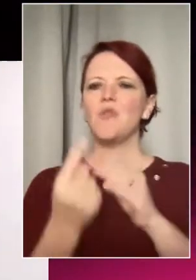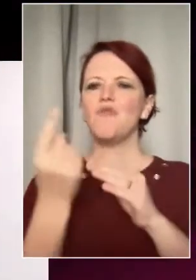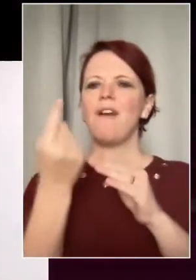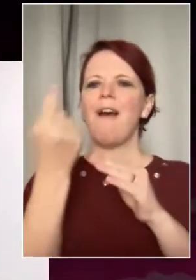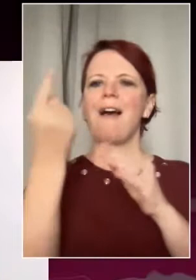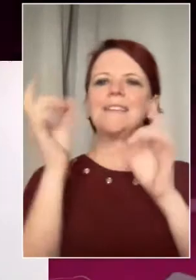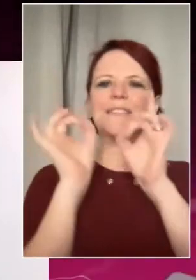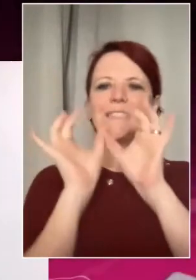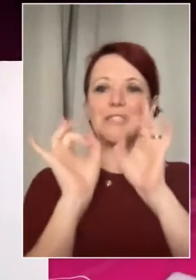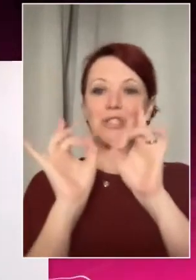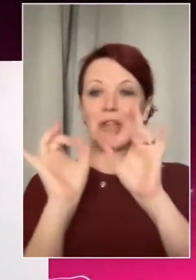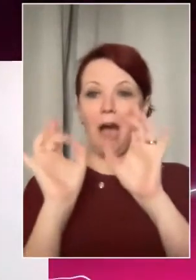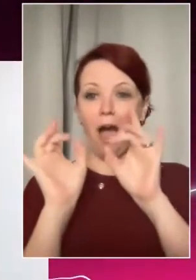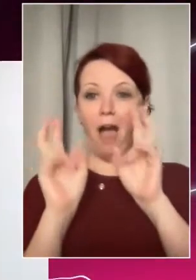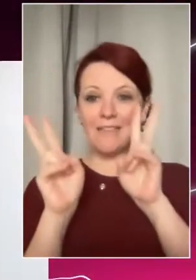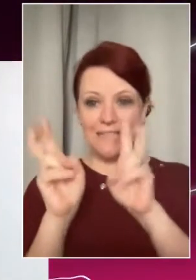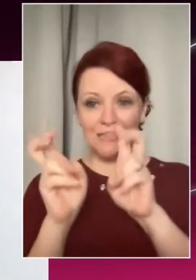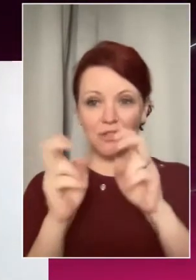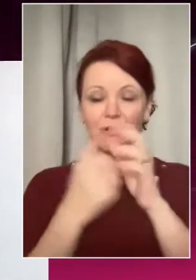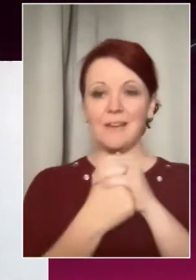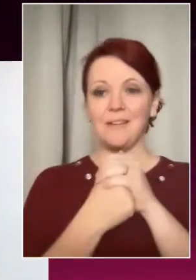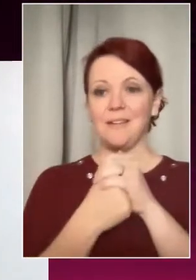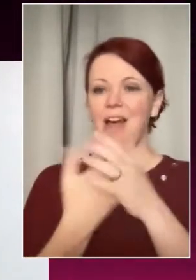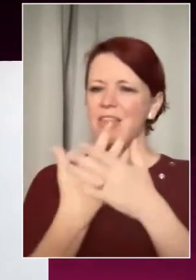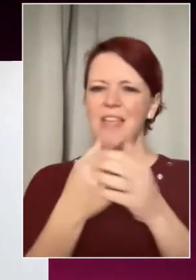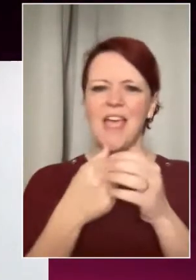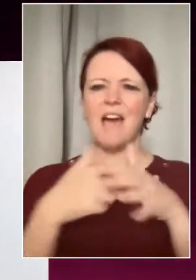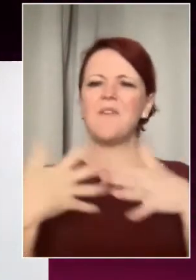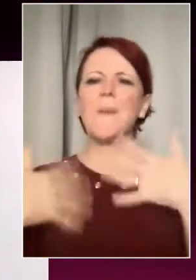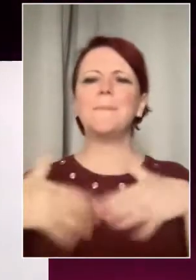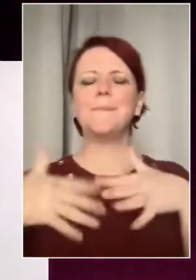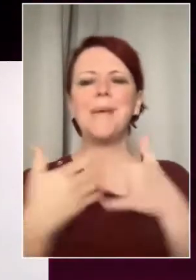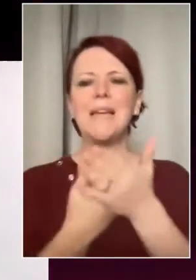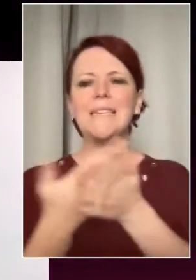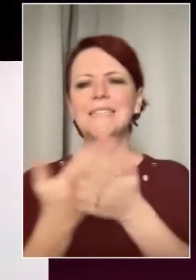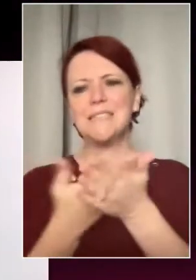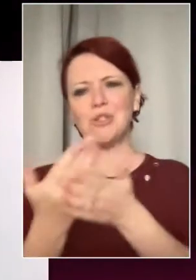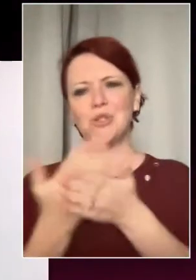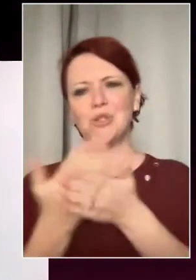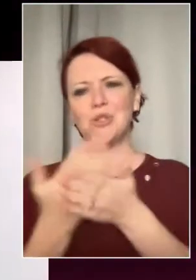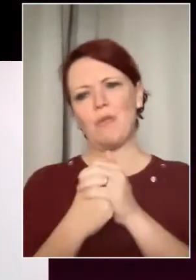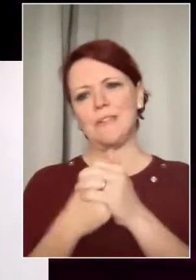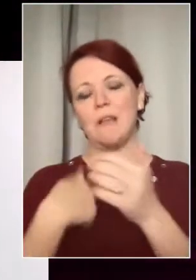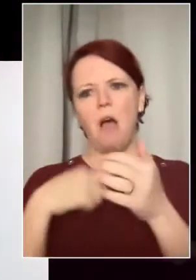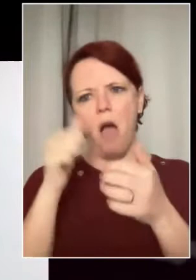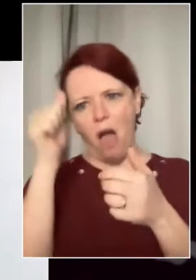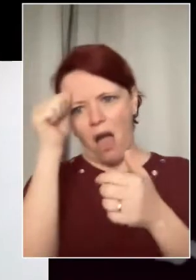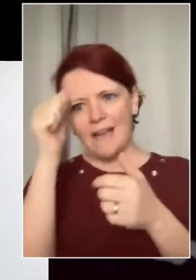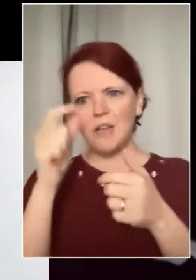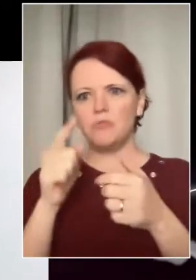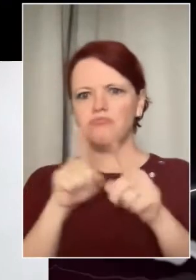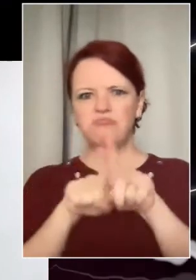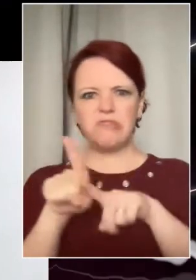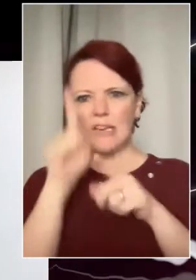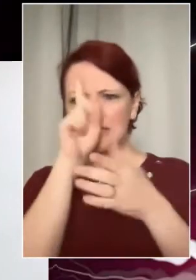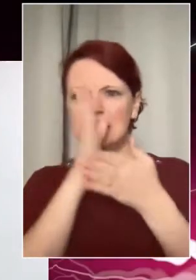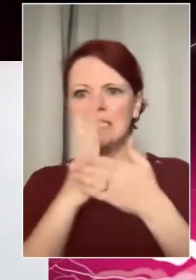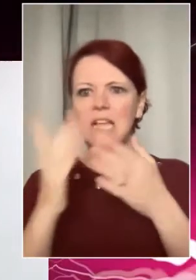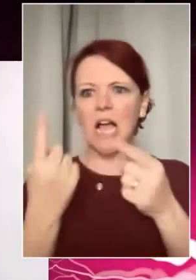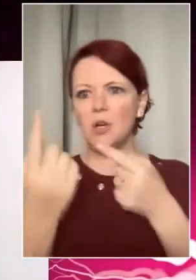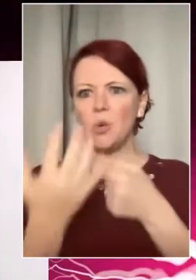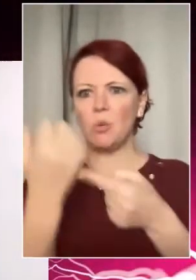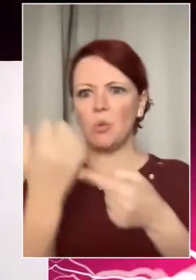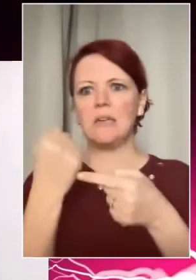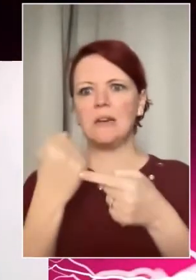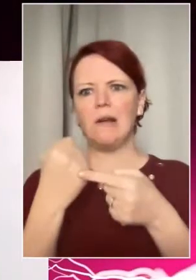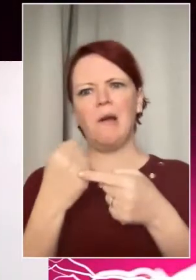exceptional stories of success to tell. I know what a difficult job it has been for judges to select one winner from such an elite group